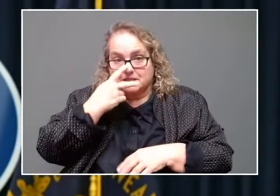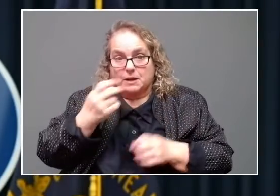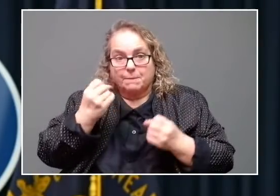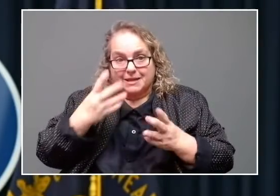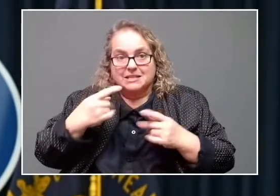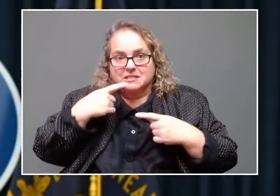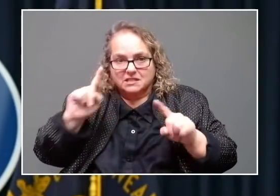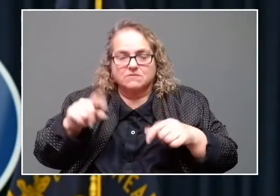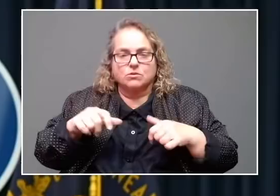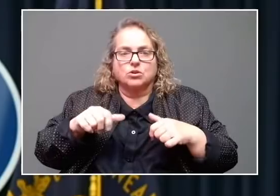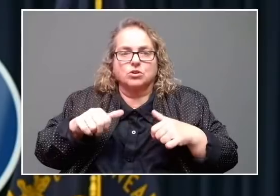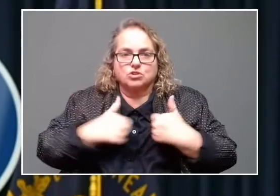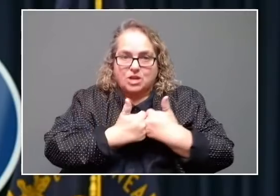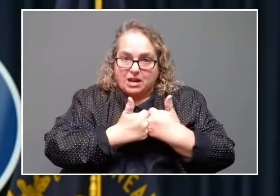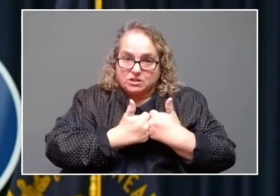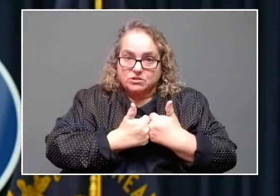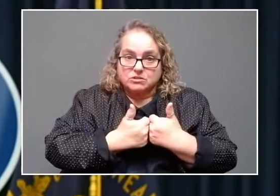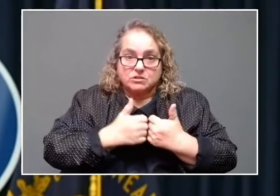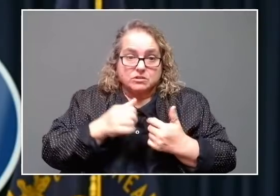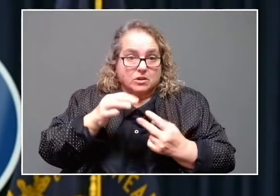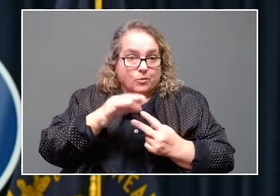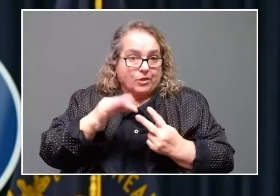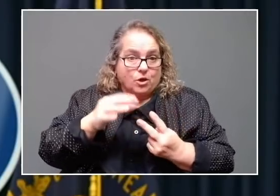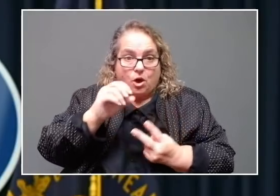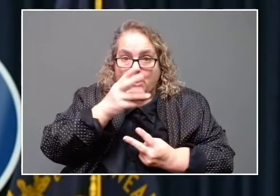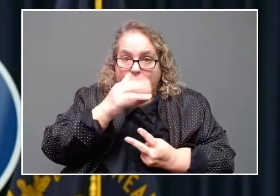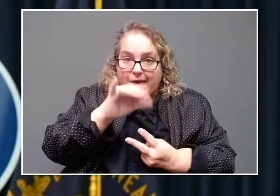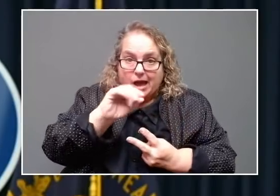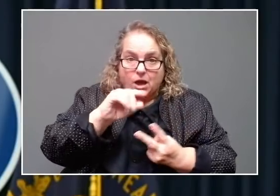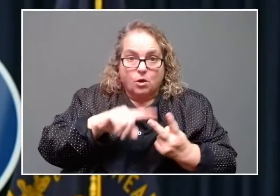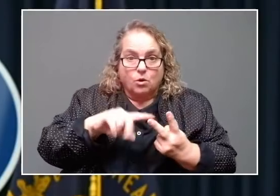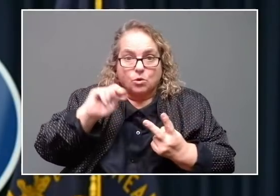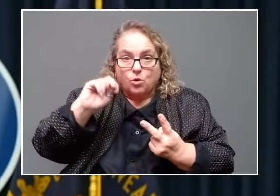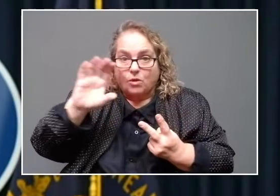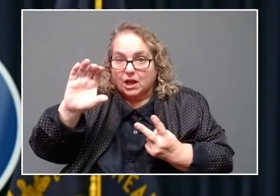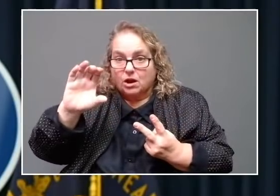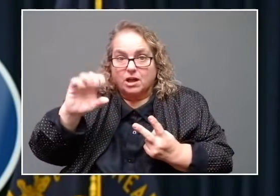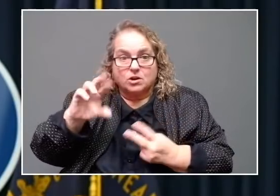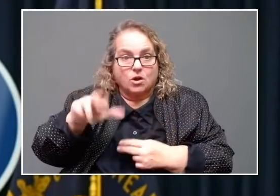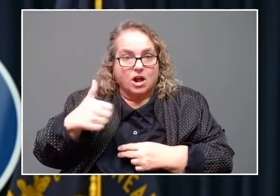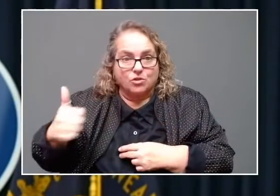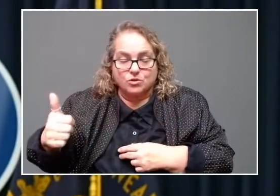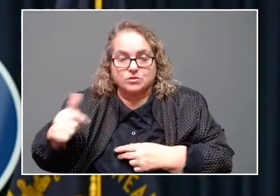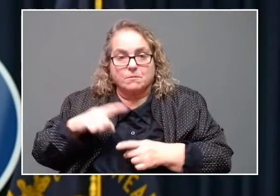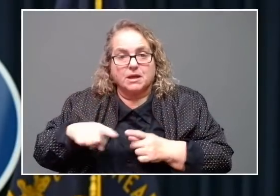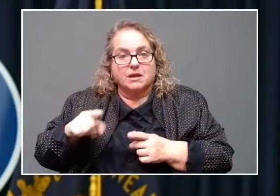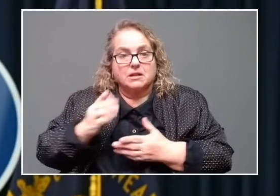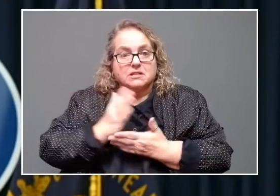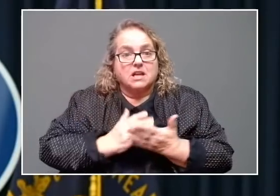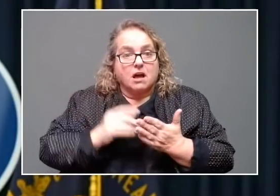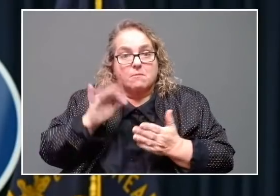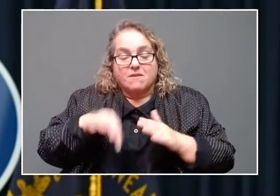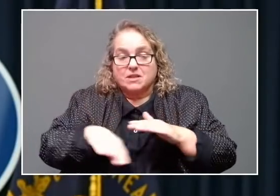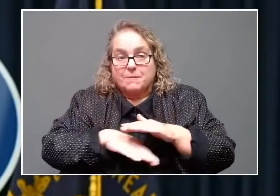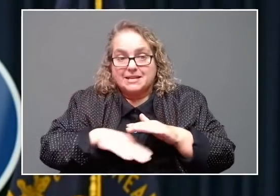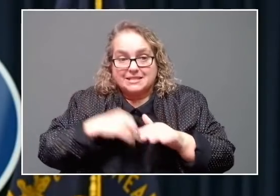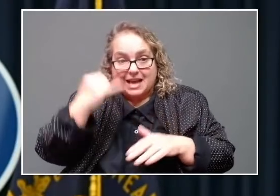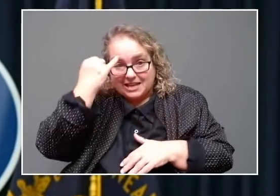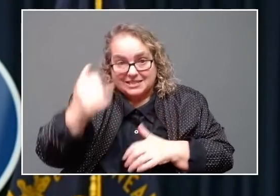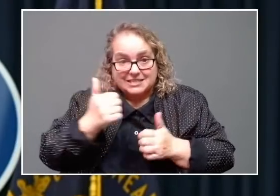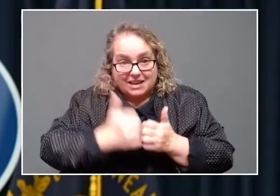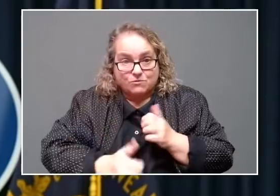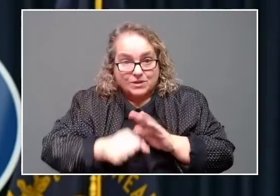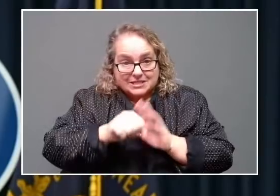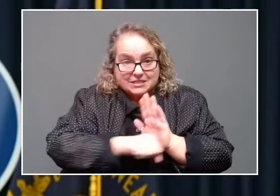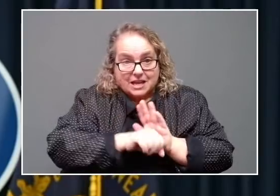challenges, whether it's Ohio, North Carolina, or others. I think one of the basic tenets in every state constitution